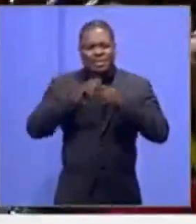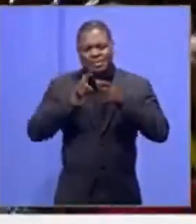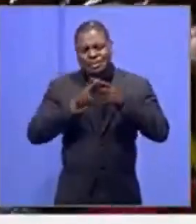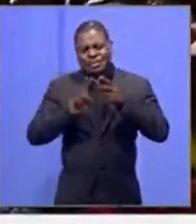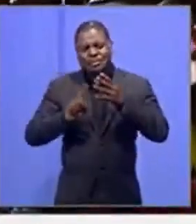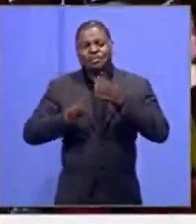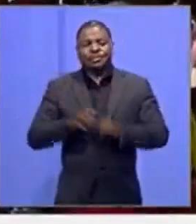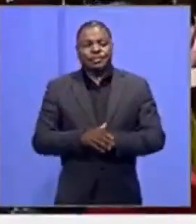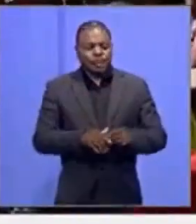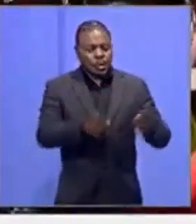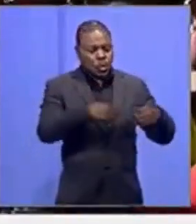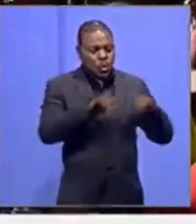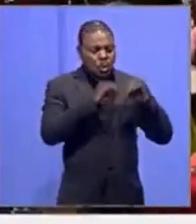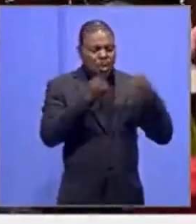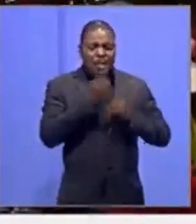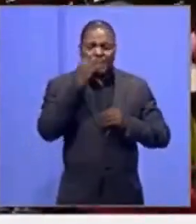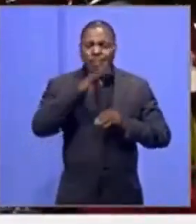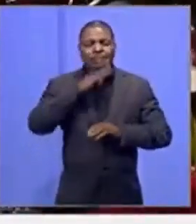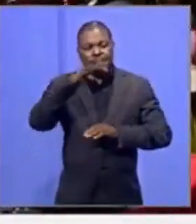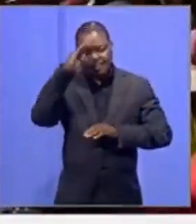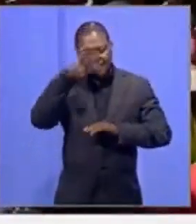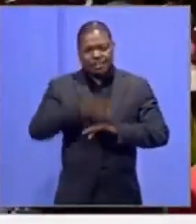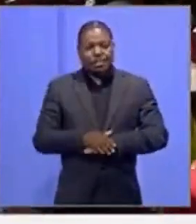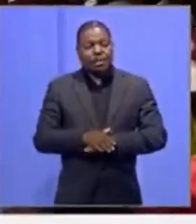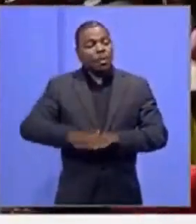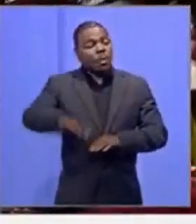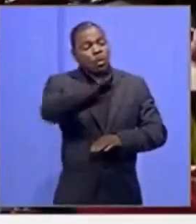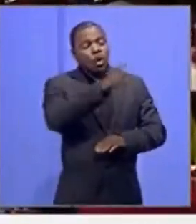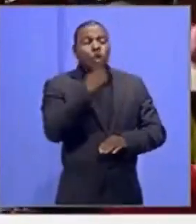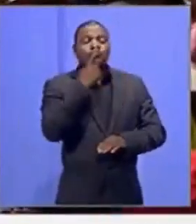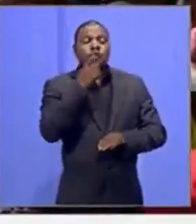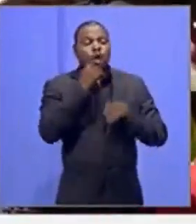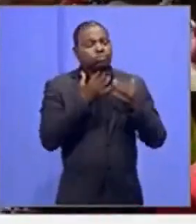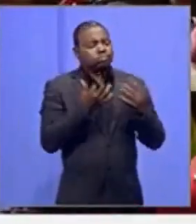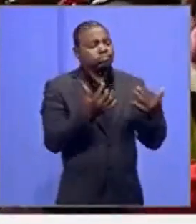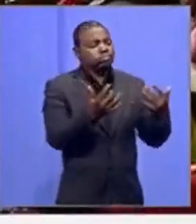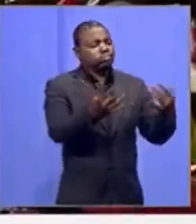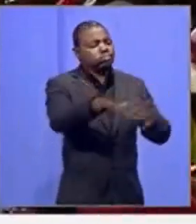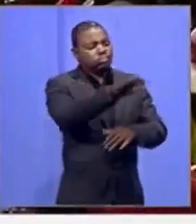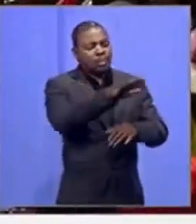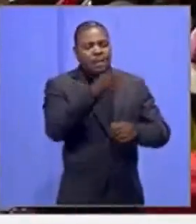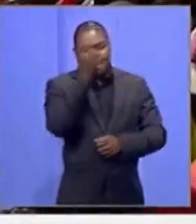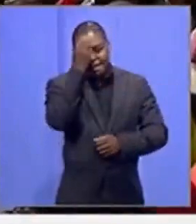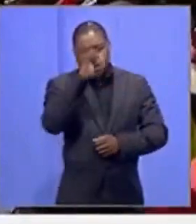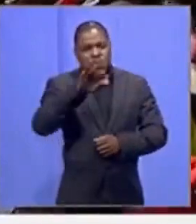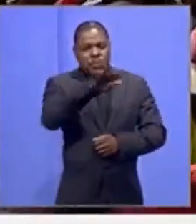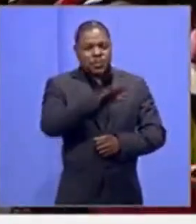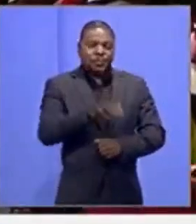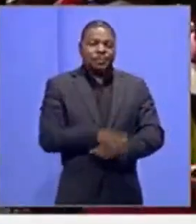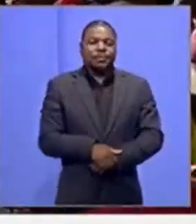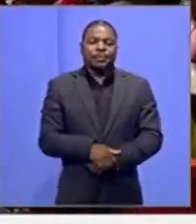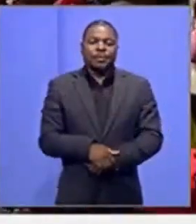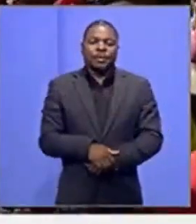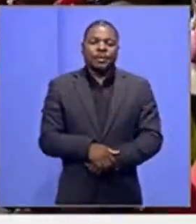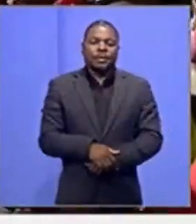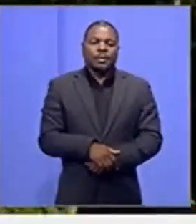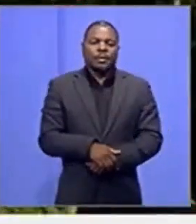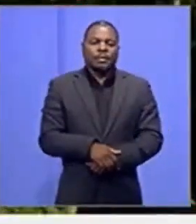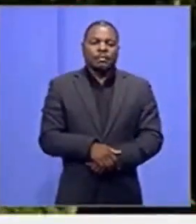re go lekane go be go bonala fela mmala o mokhwibidu ka mebileng ya motsemošate wa naga. Load